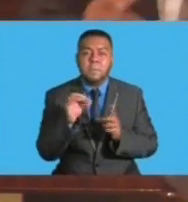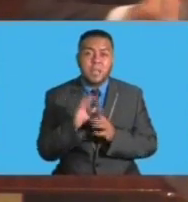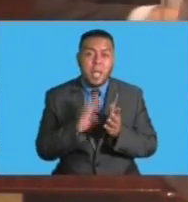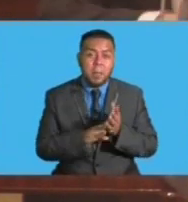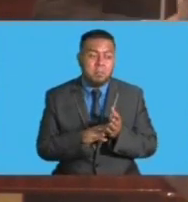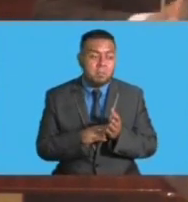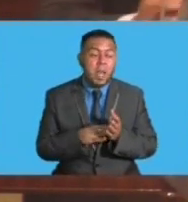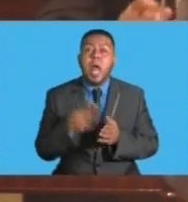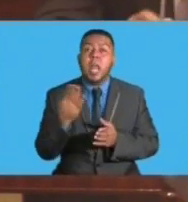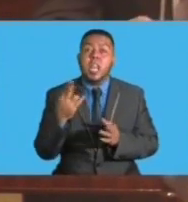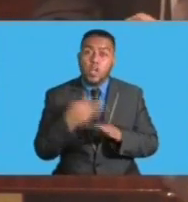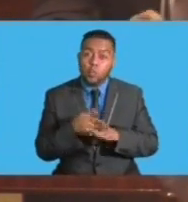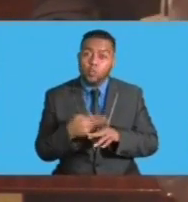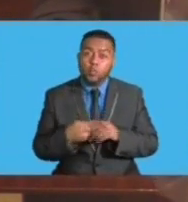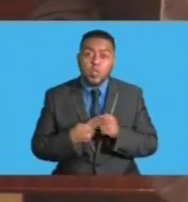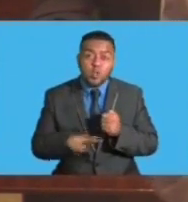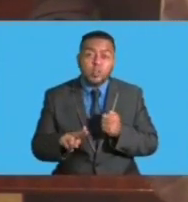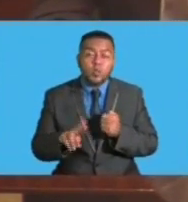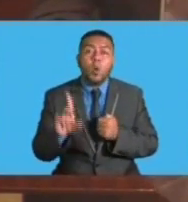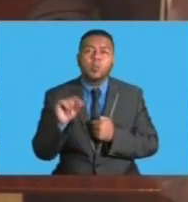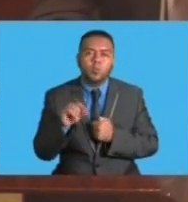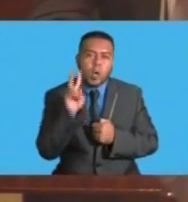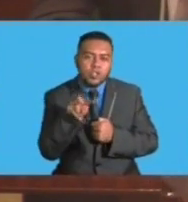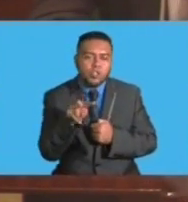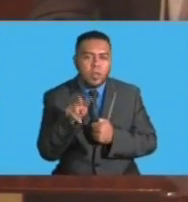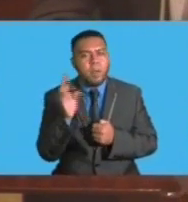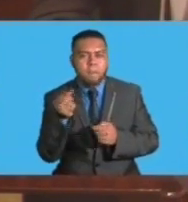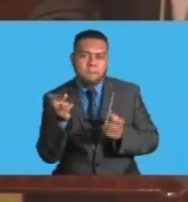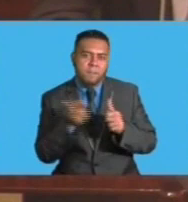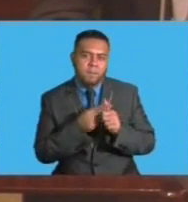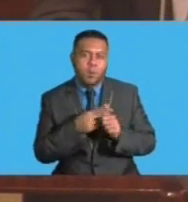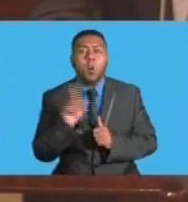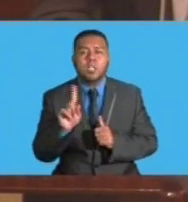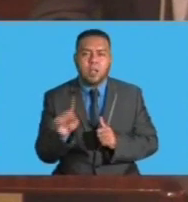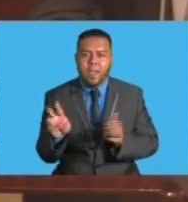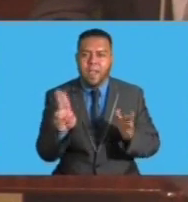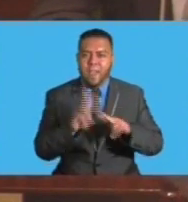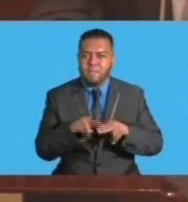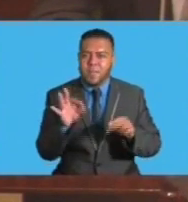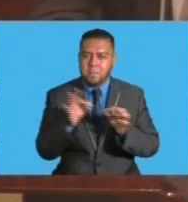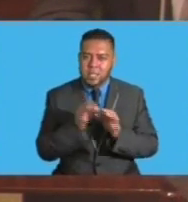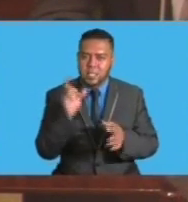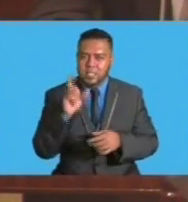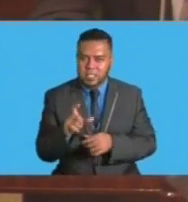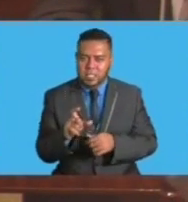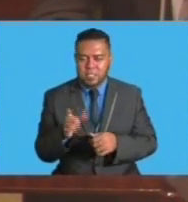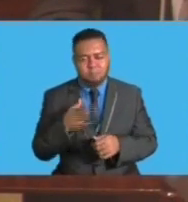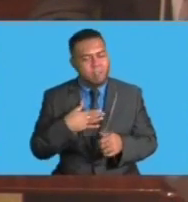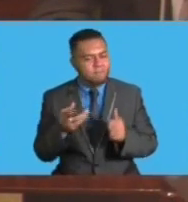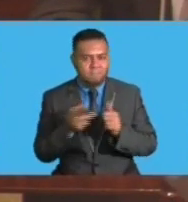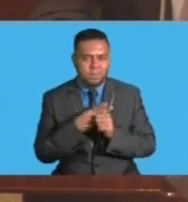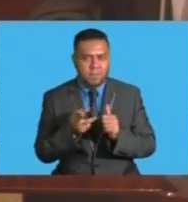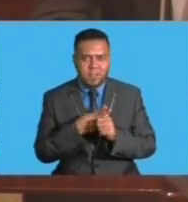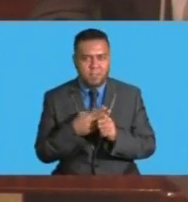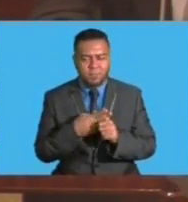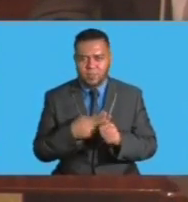source on television, and that over 74% of Fijians regard FBC as their favorite commercial